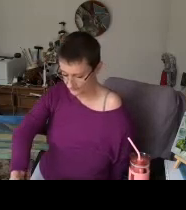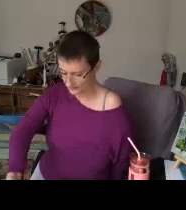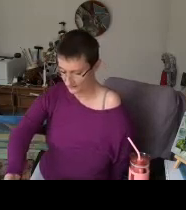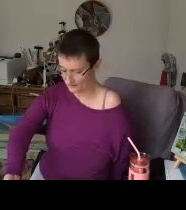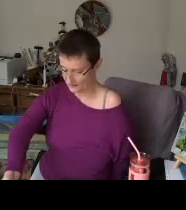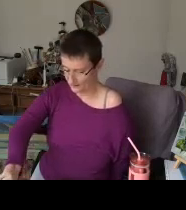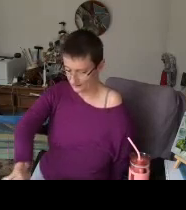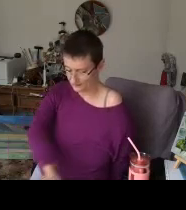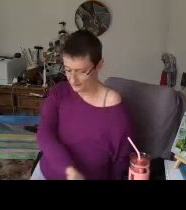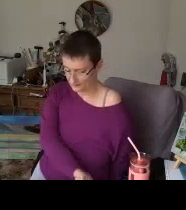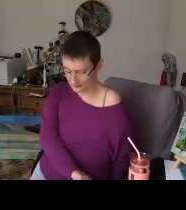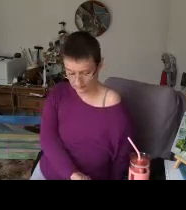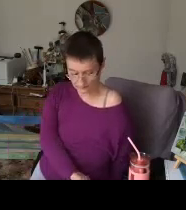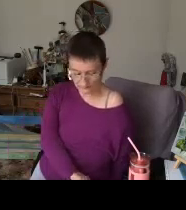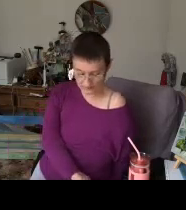2014,